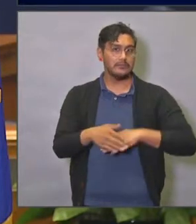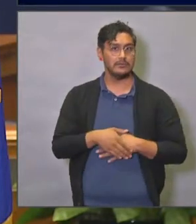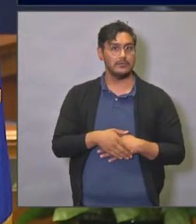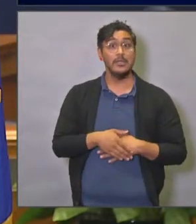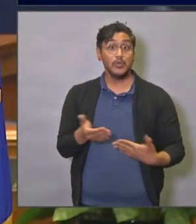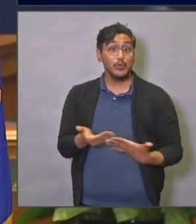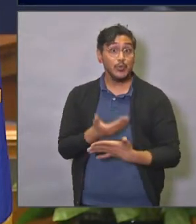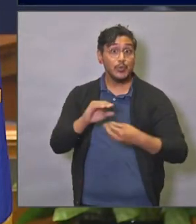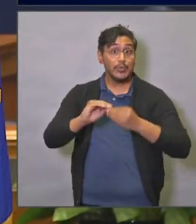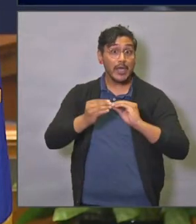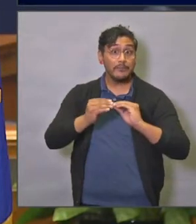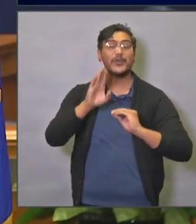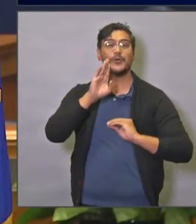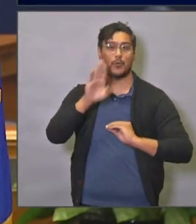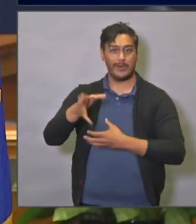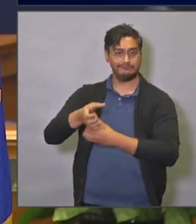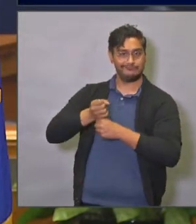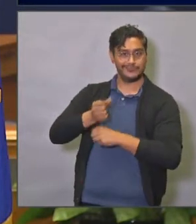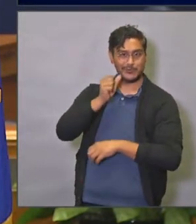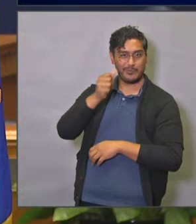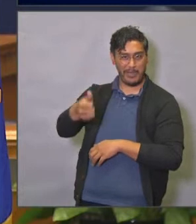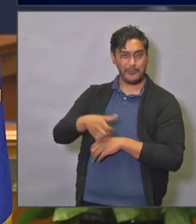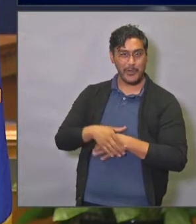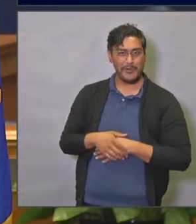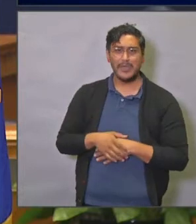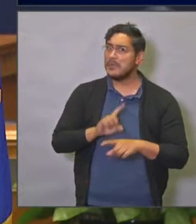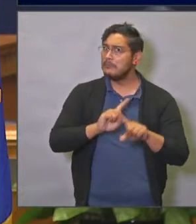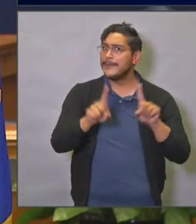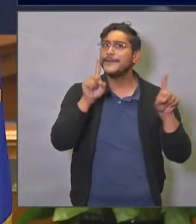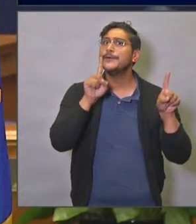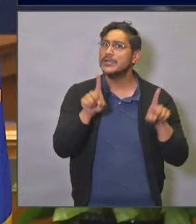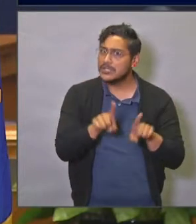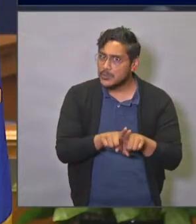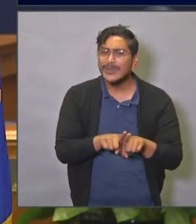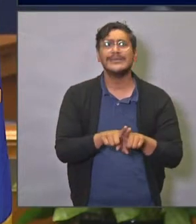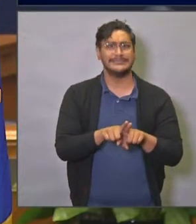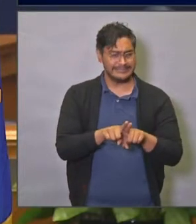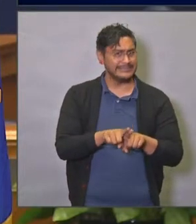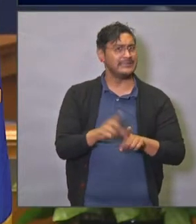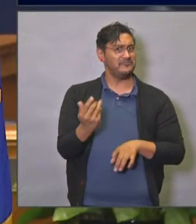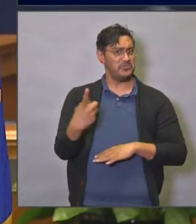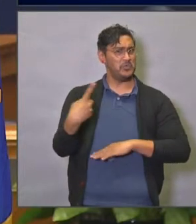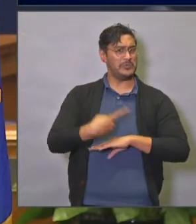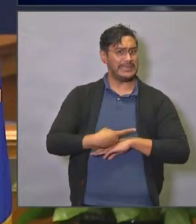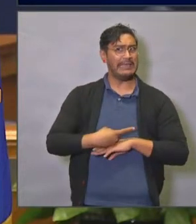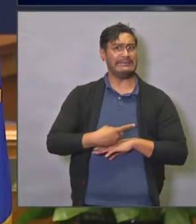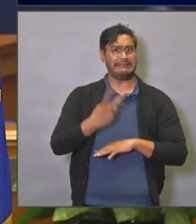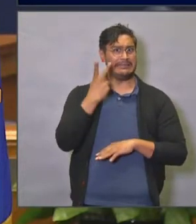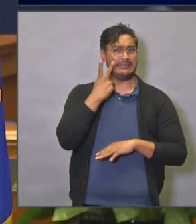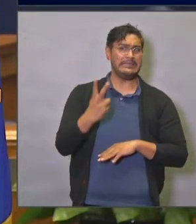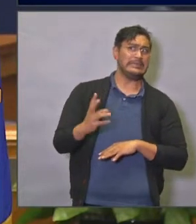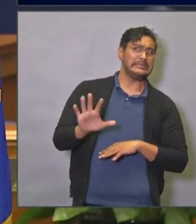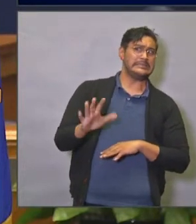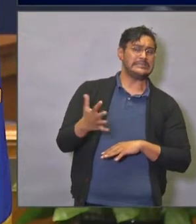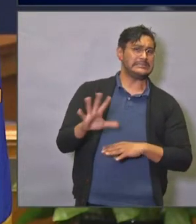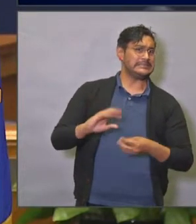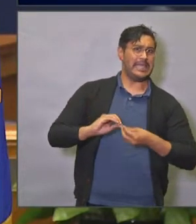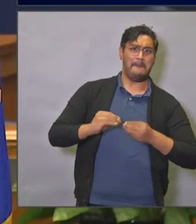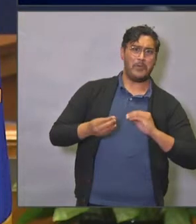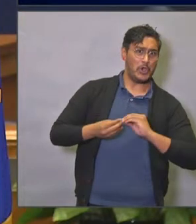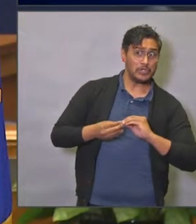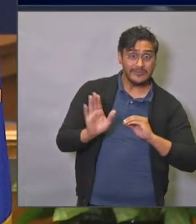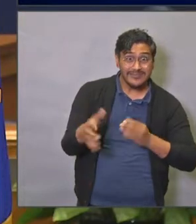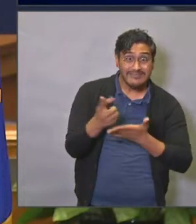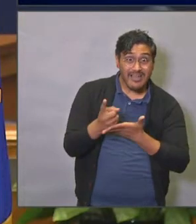numbers tomorrow, but I agree with you. We've had a troubling trend the last few days of last week, and we think,